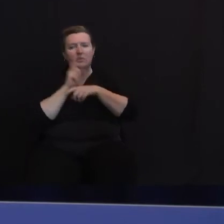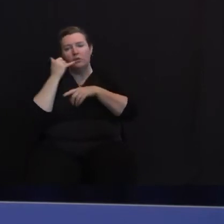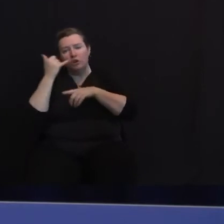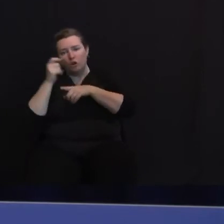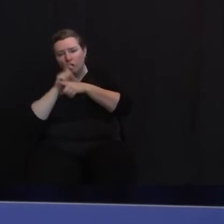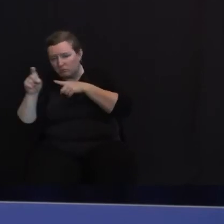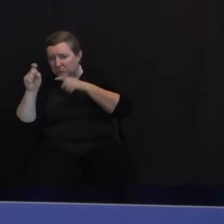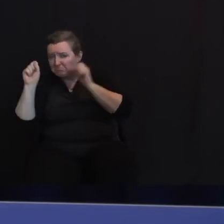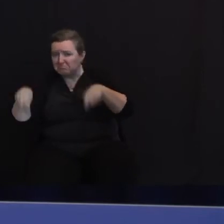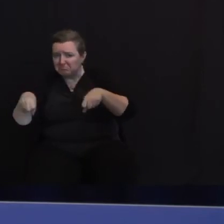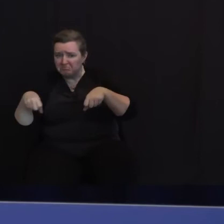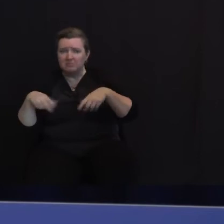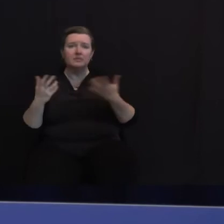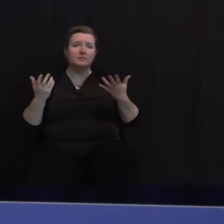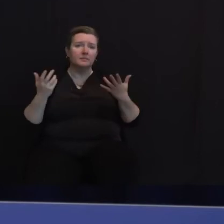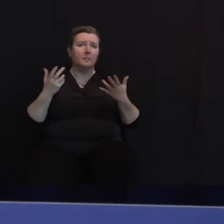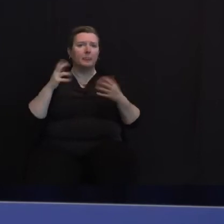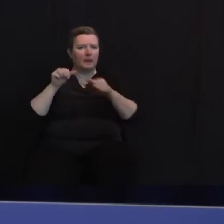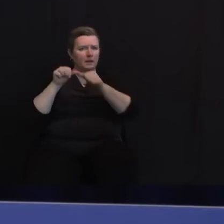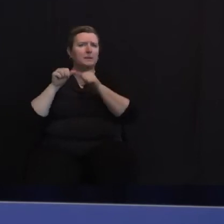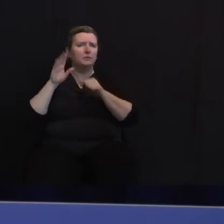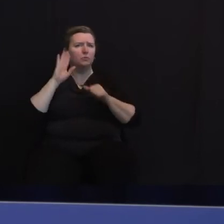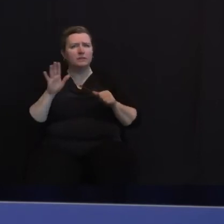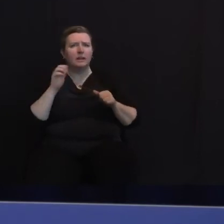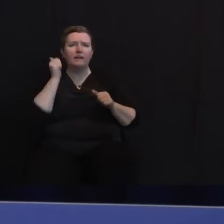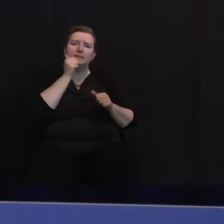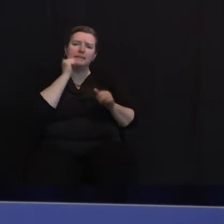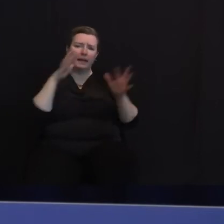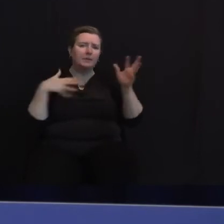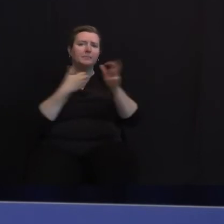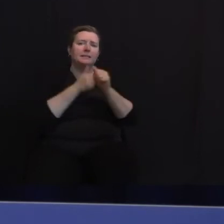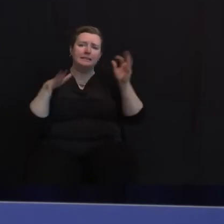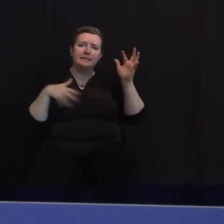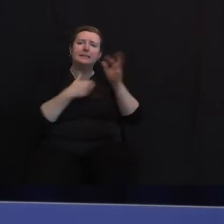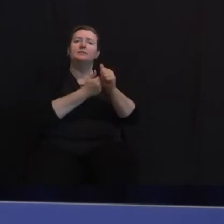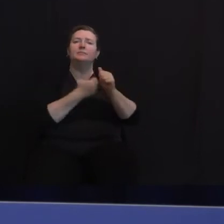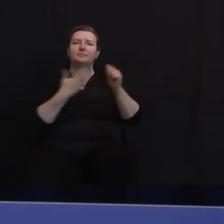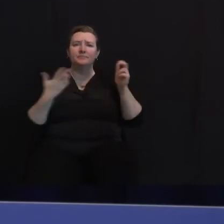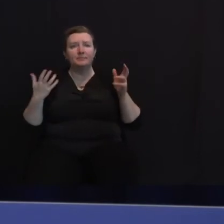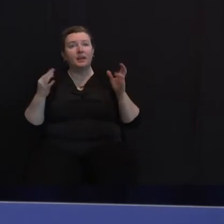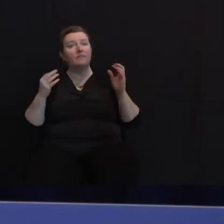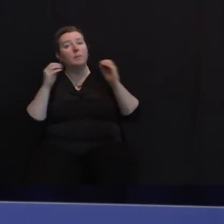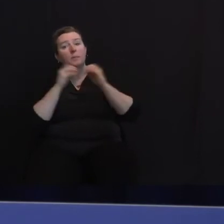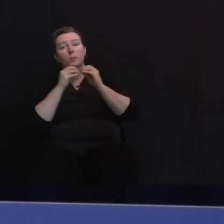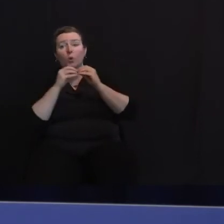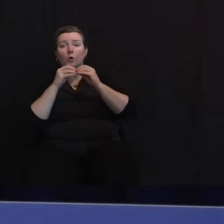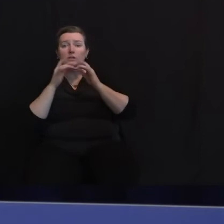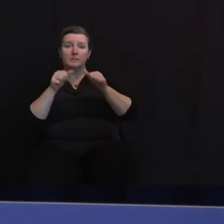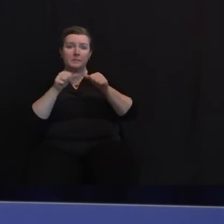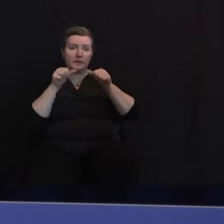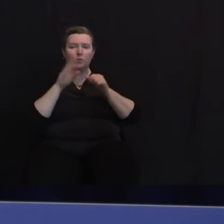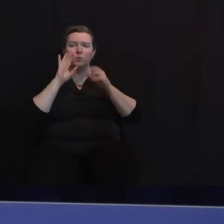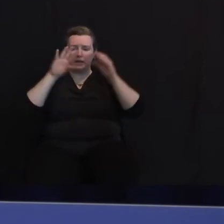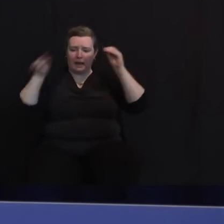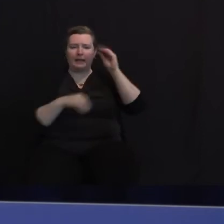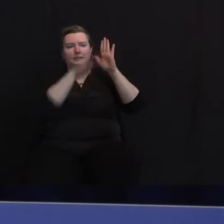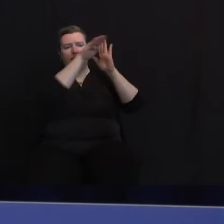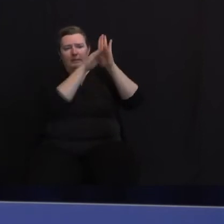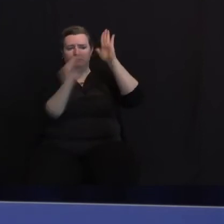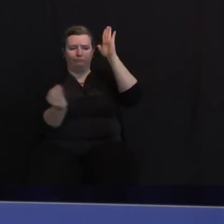These sites will continue to be updated as more vaccination sites become available, and more sites are being stood up every